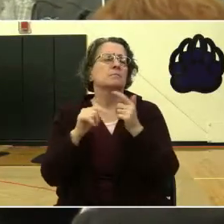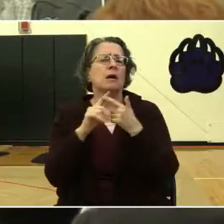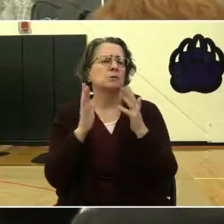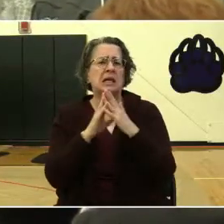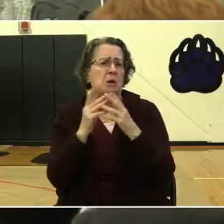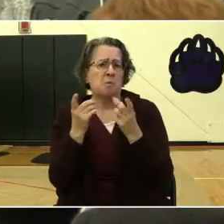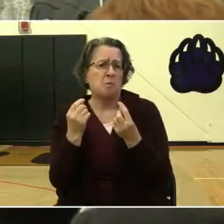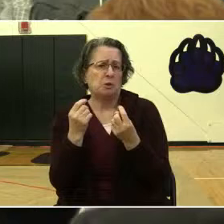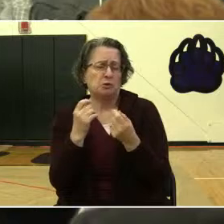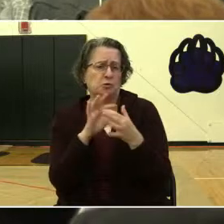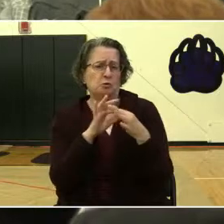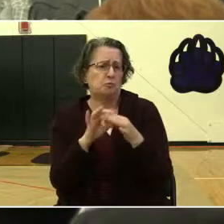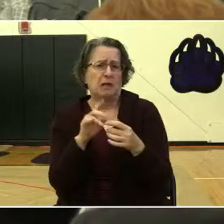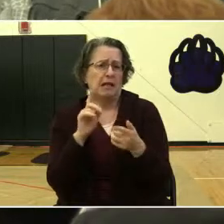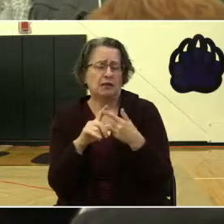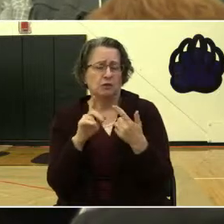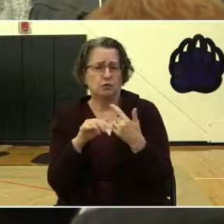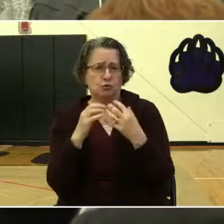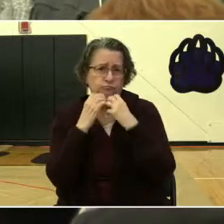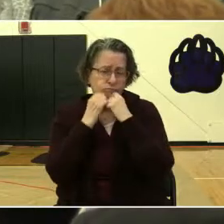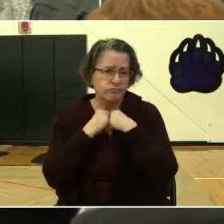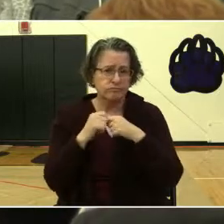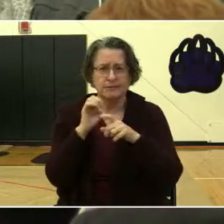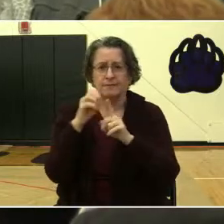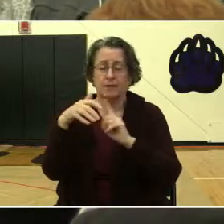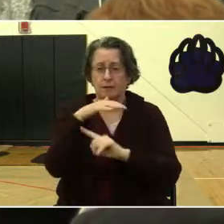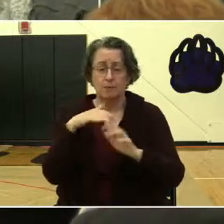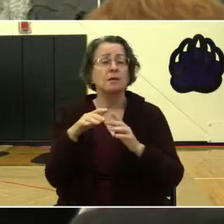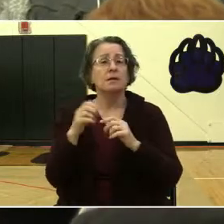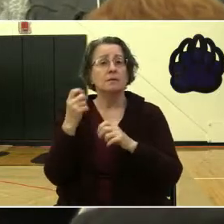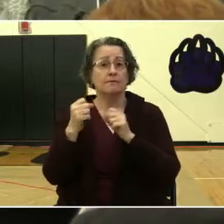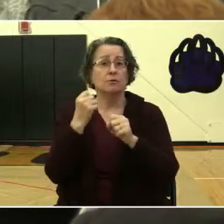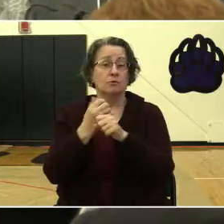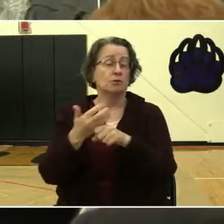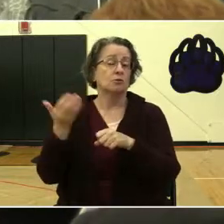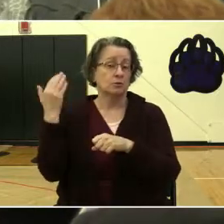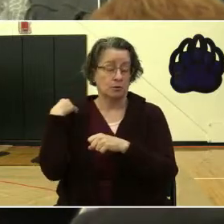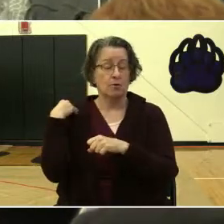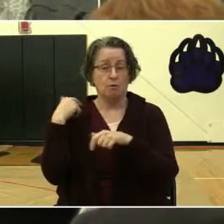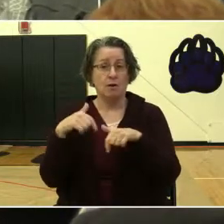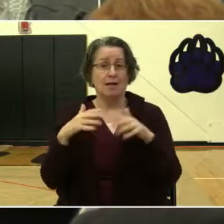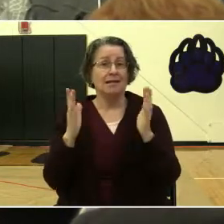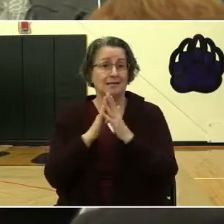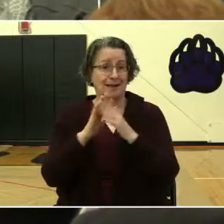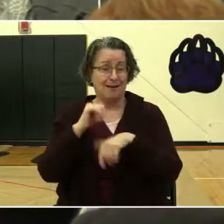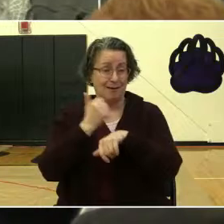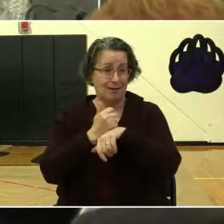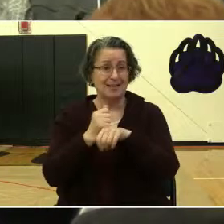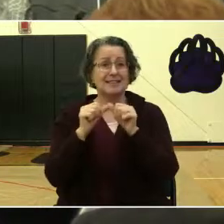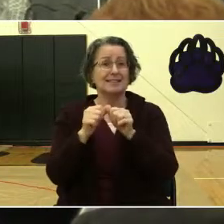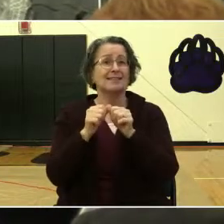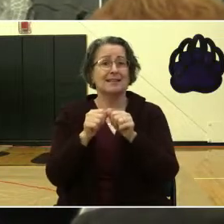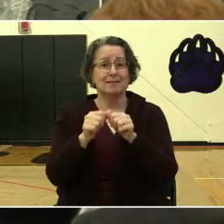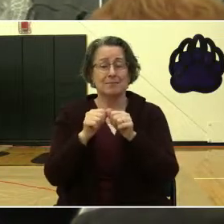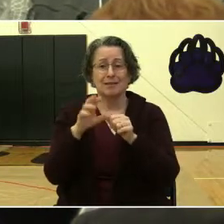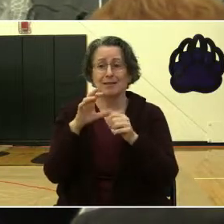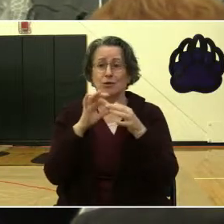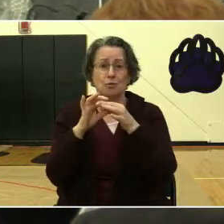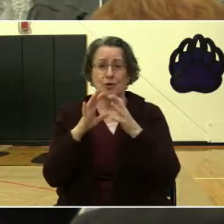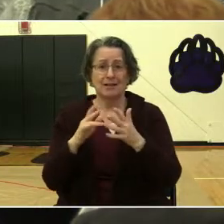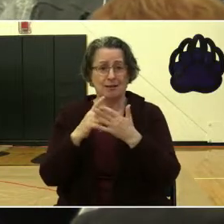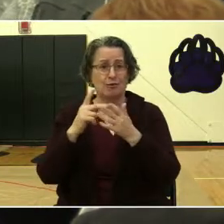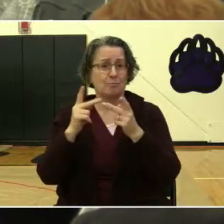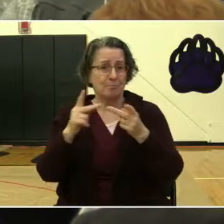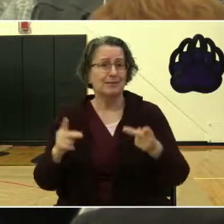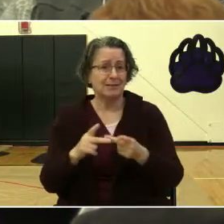several years ago this body did allocate more money that eventually led to the creation of the sustainability coordinator position Steven dson has been in that